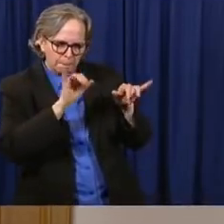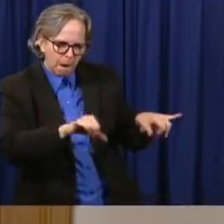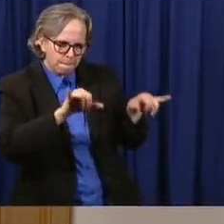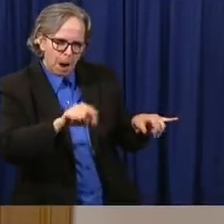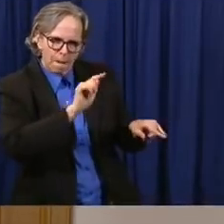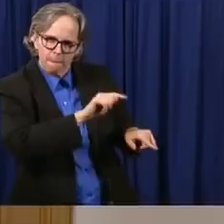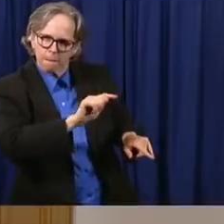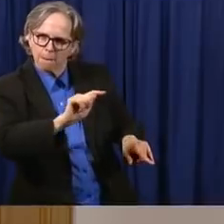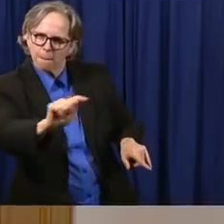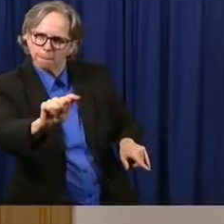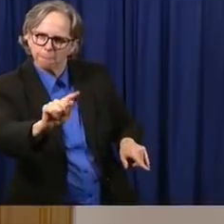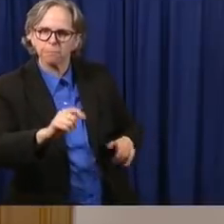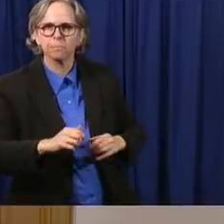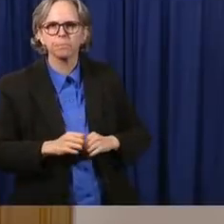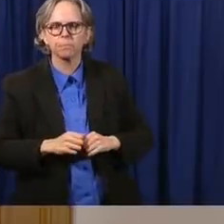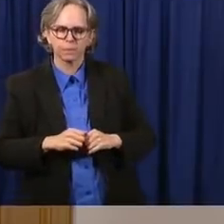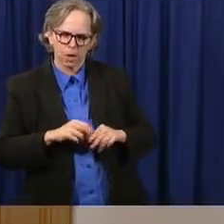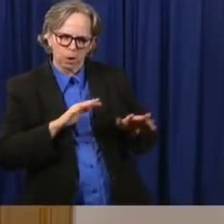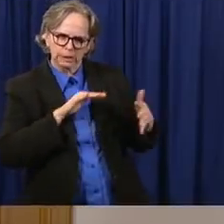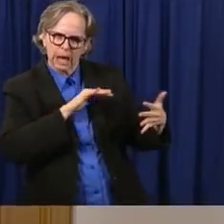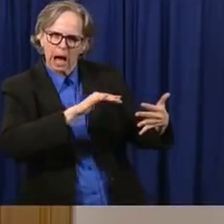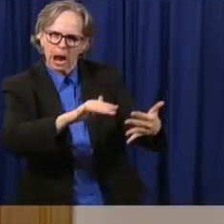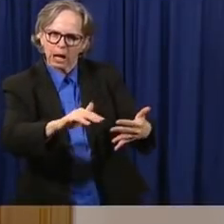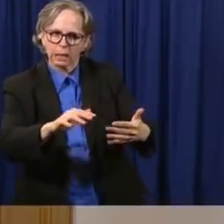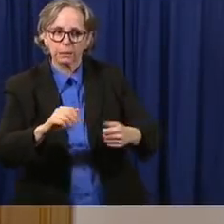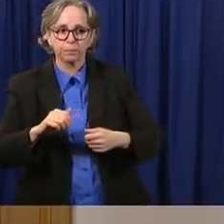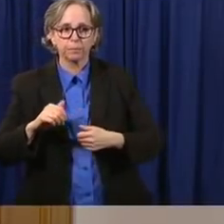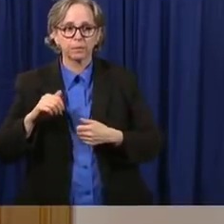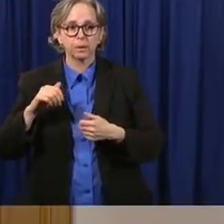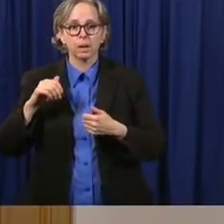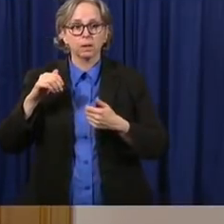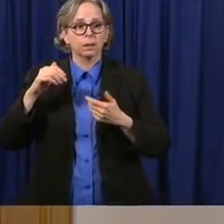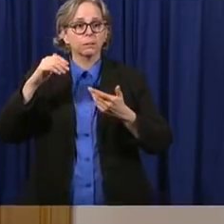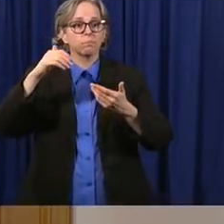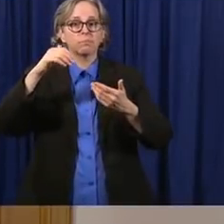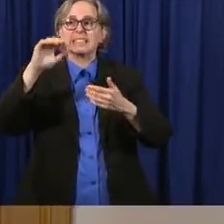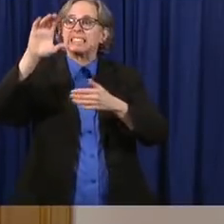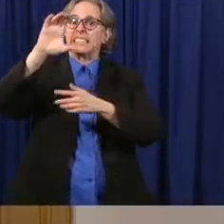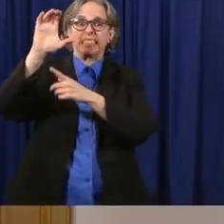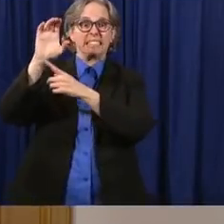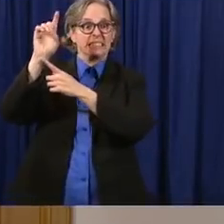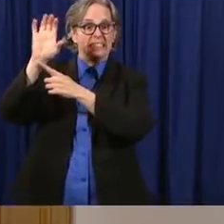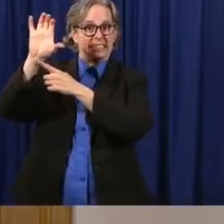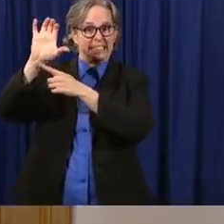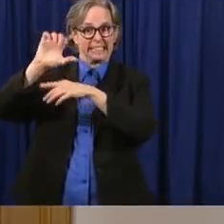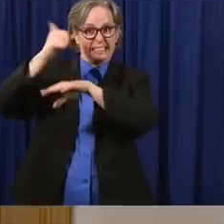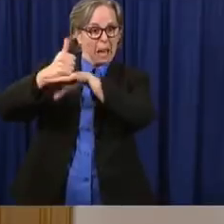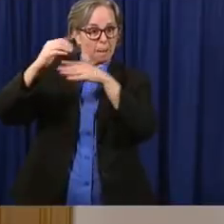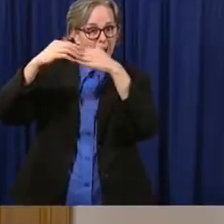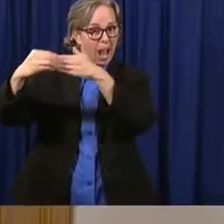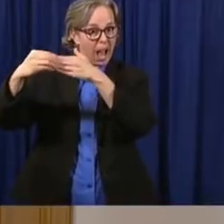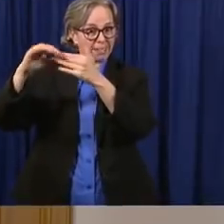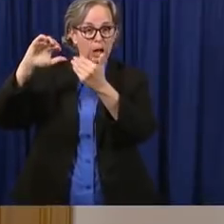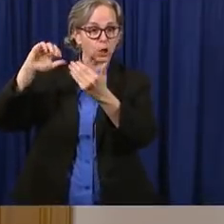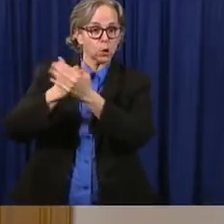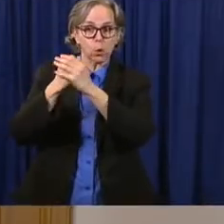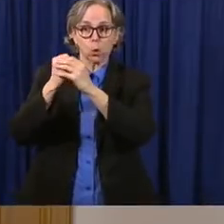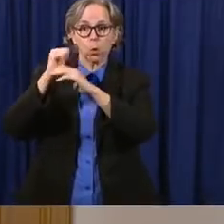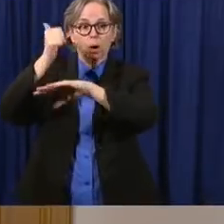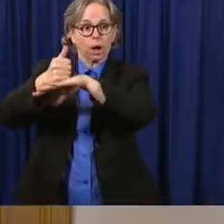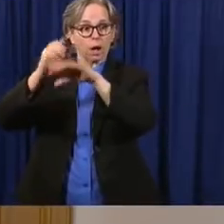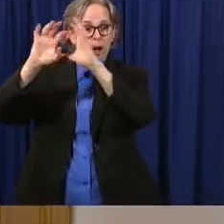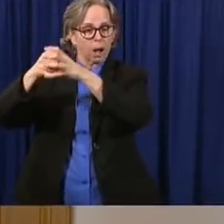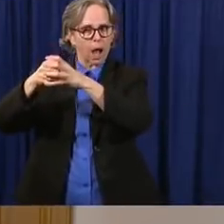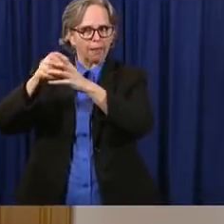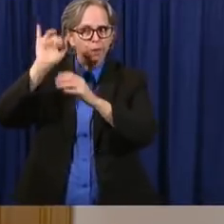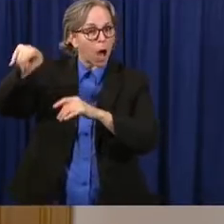with the new numbers, the new category, you will establish in a few days where those